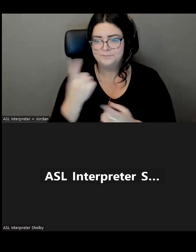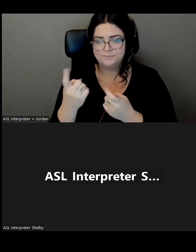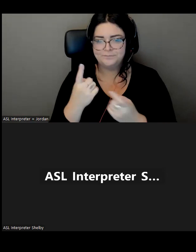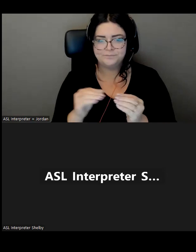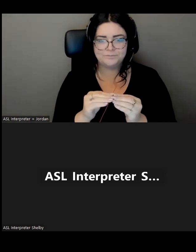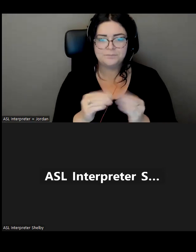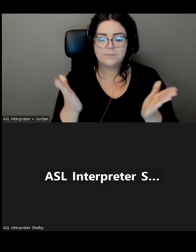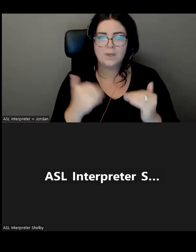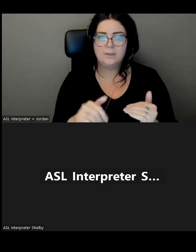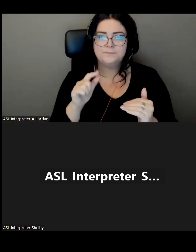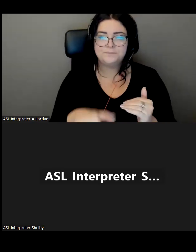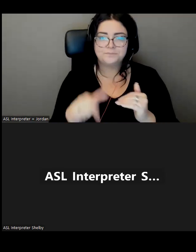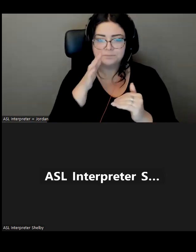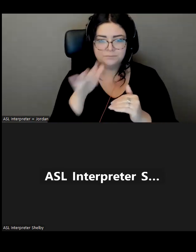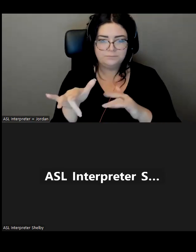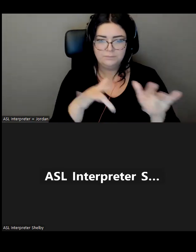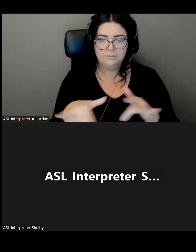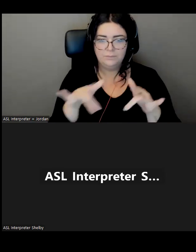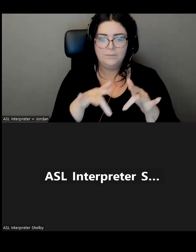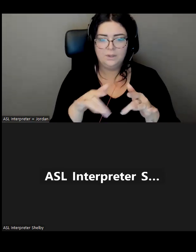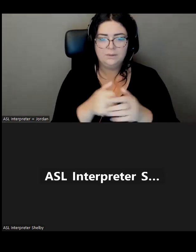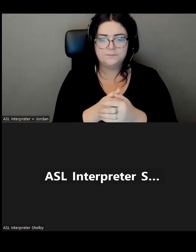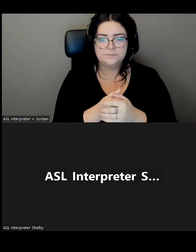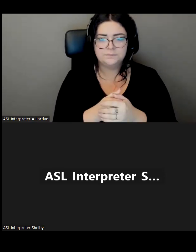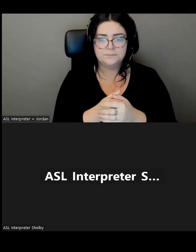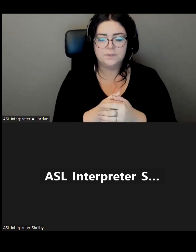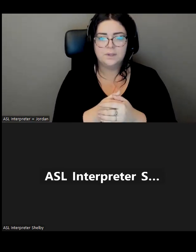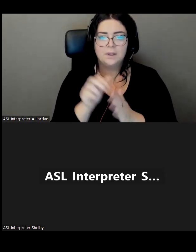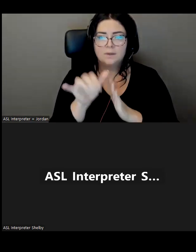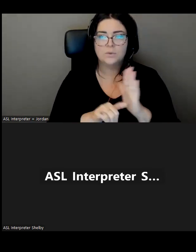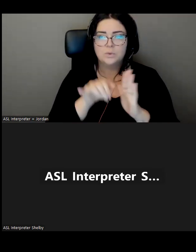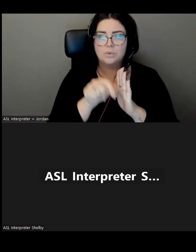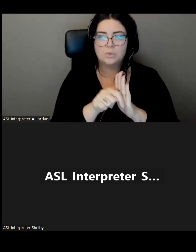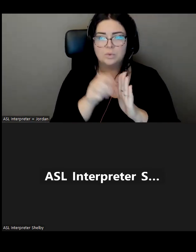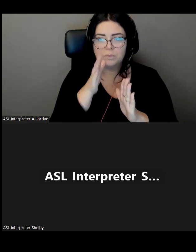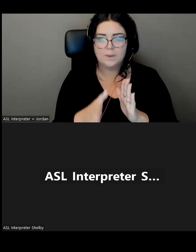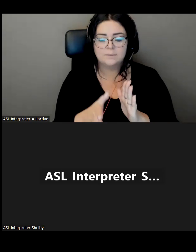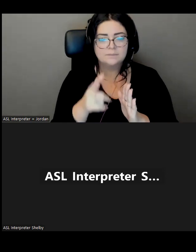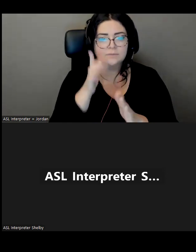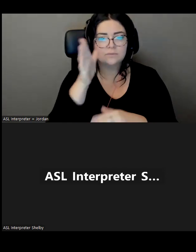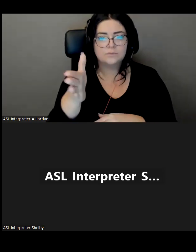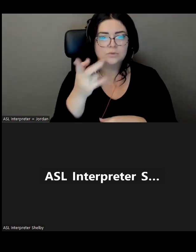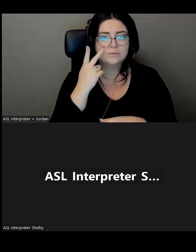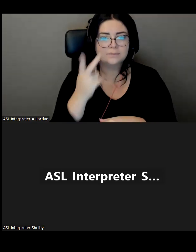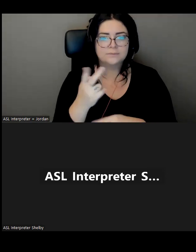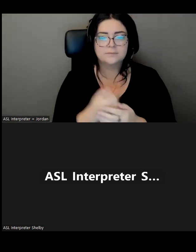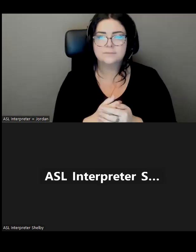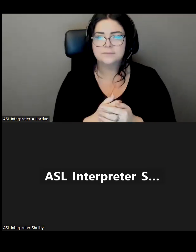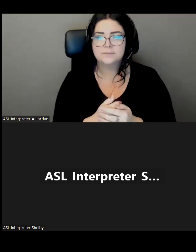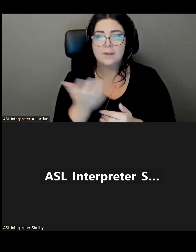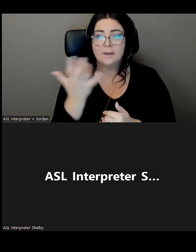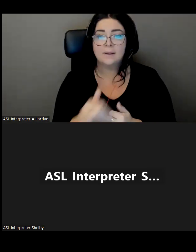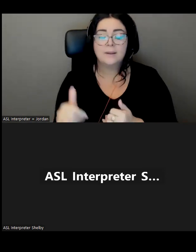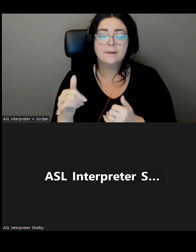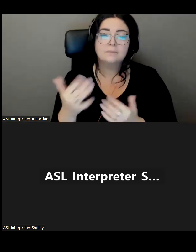This session is being recorded and will be placed on our YouTube channel afterwards for future viewing. And if you have any suggestions